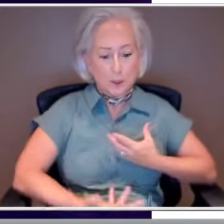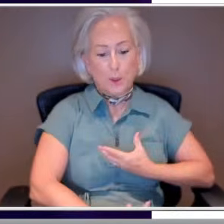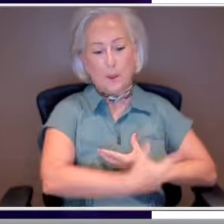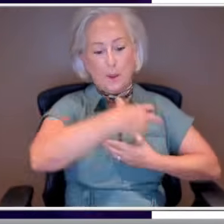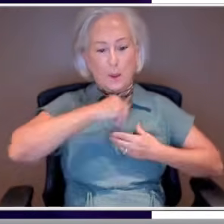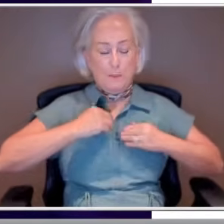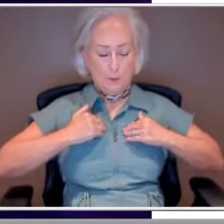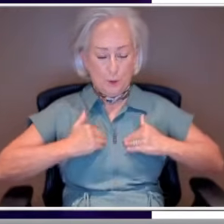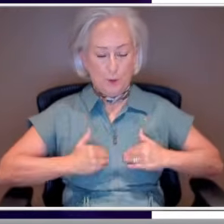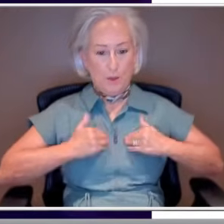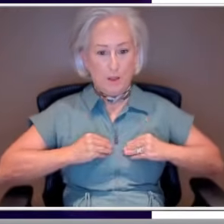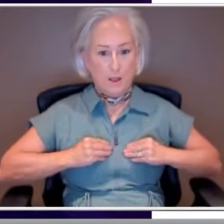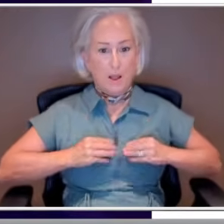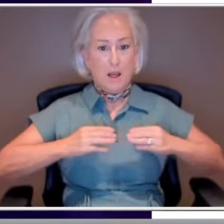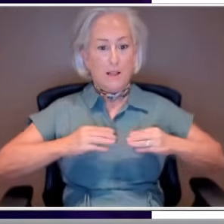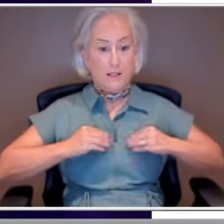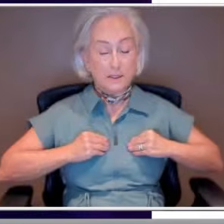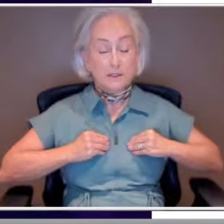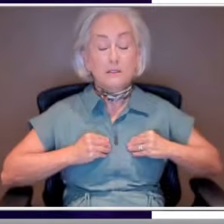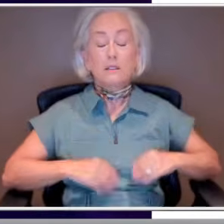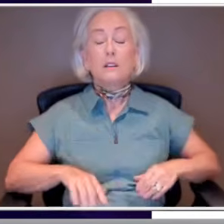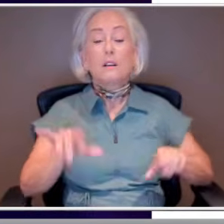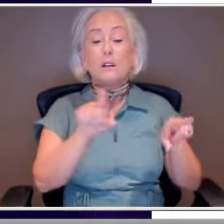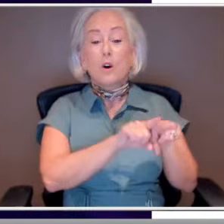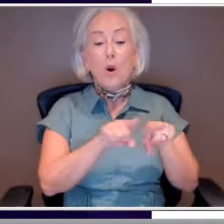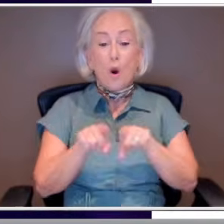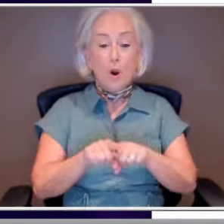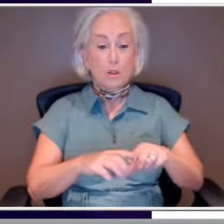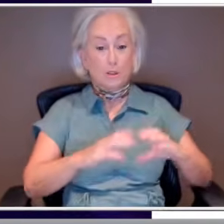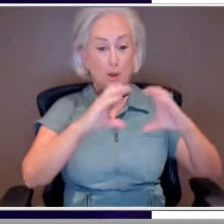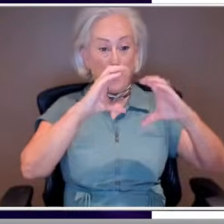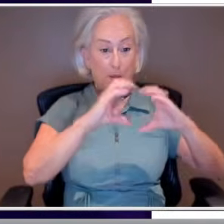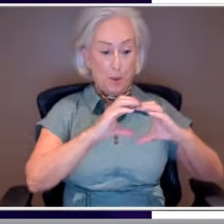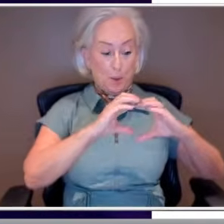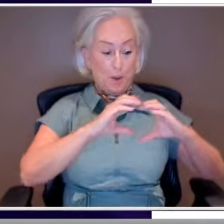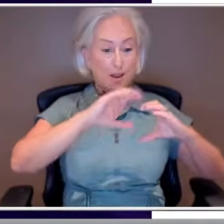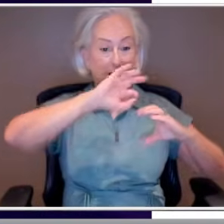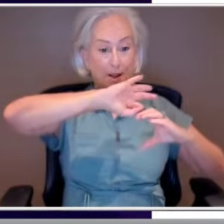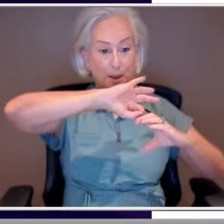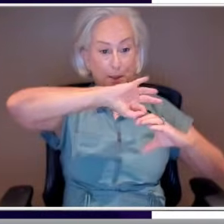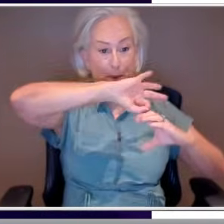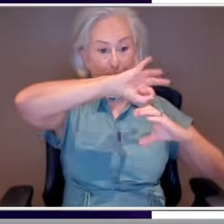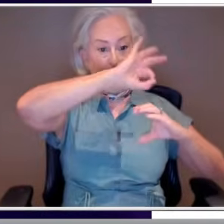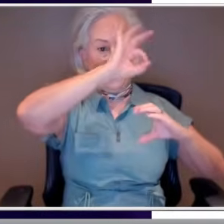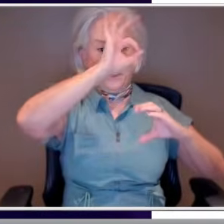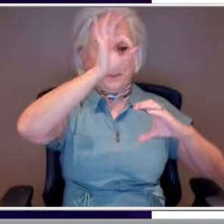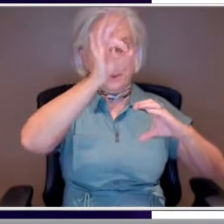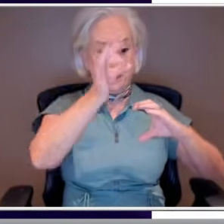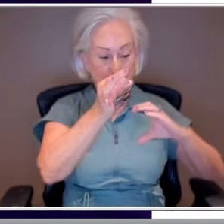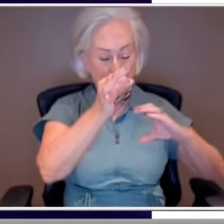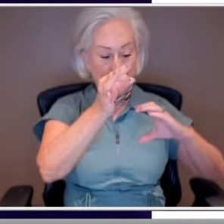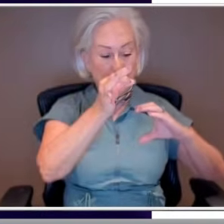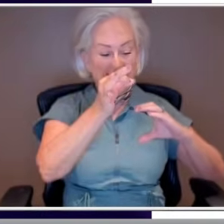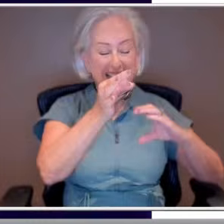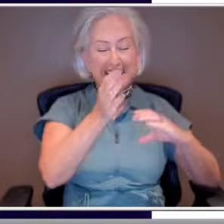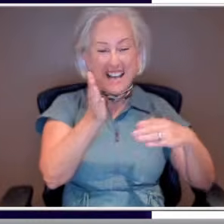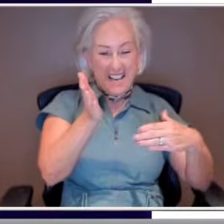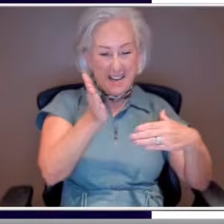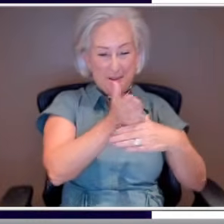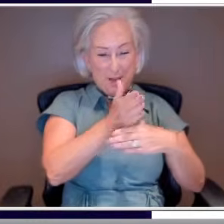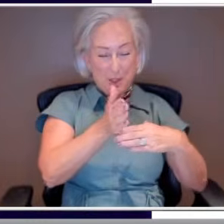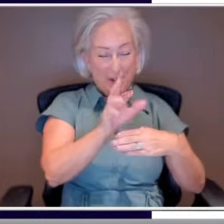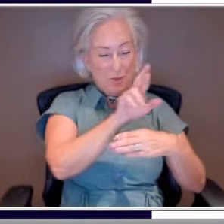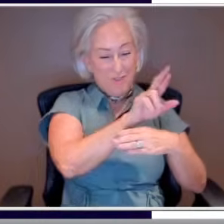it's sitting kind of straddling both the left and the right sides, which you can see there. And then the right side of the heart